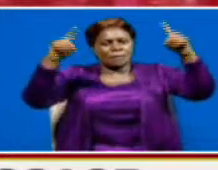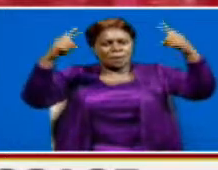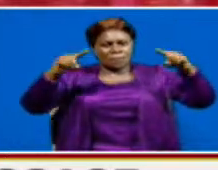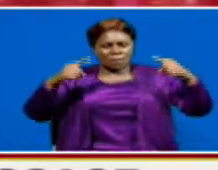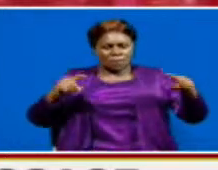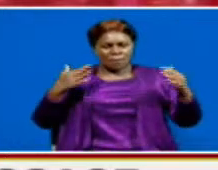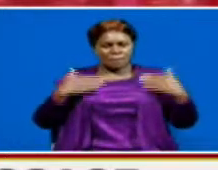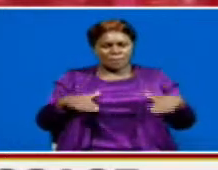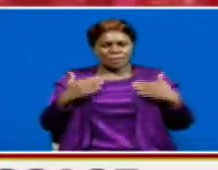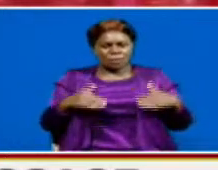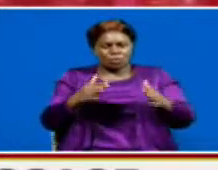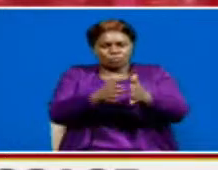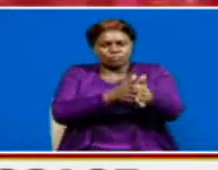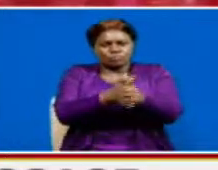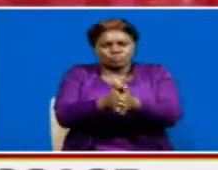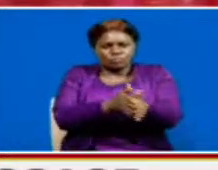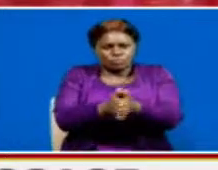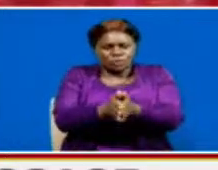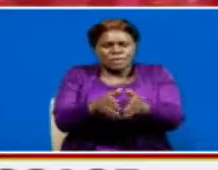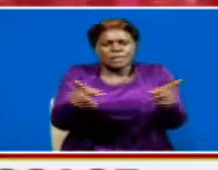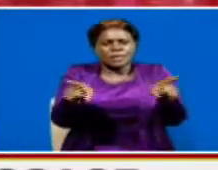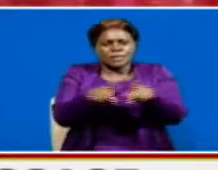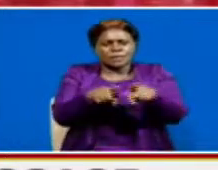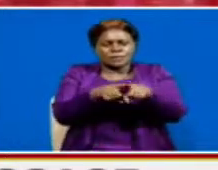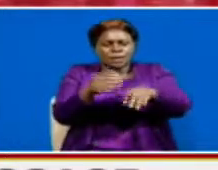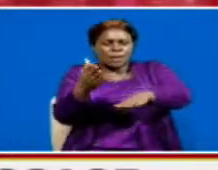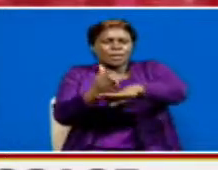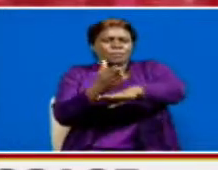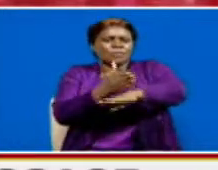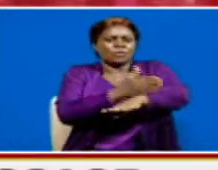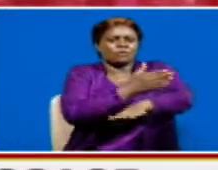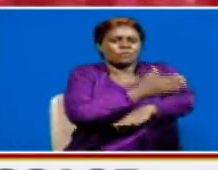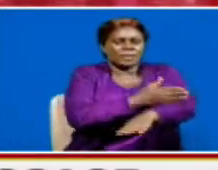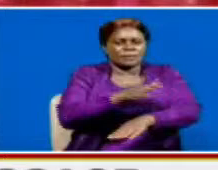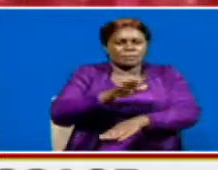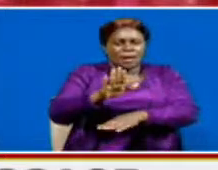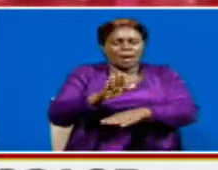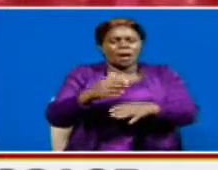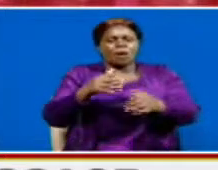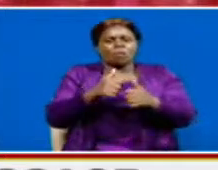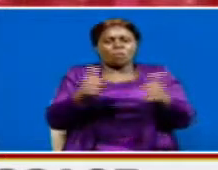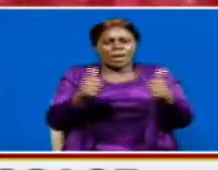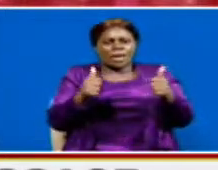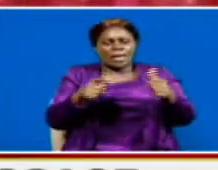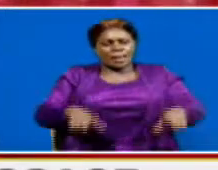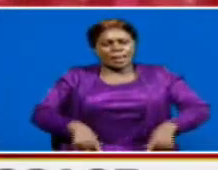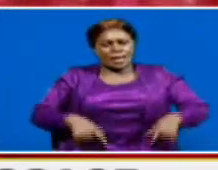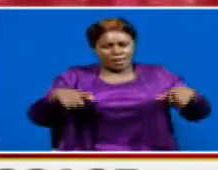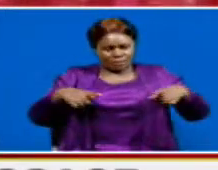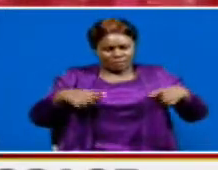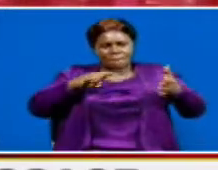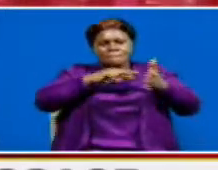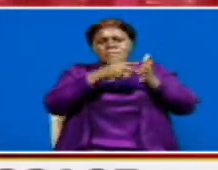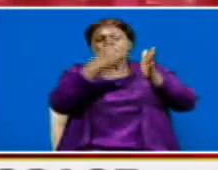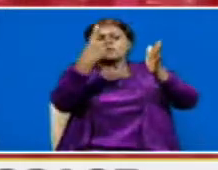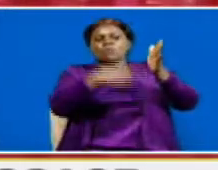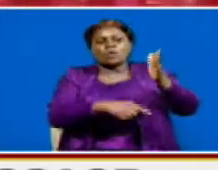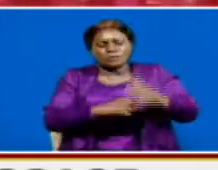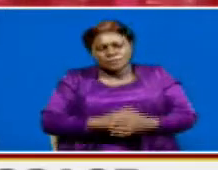of the people's aspirations and the improvement of their well-being. In other words,